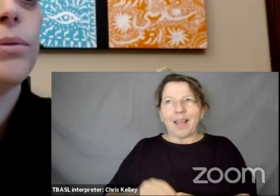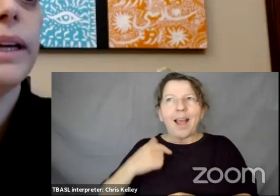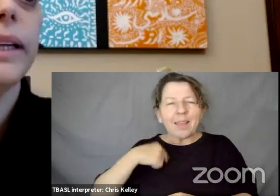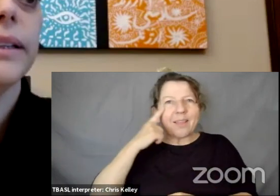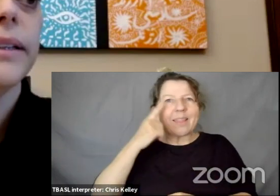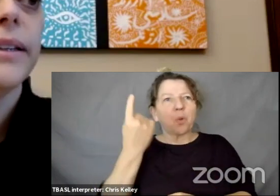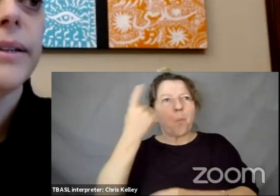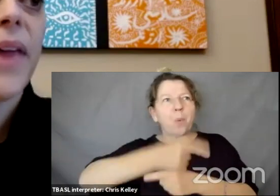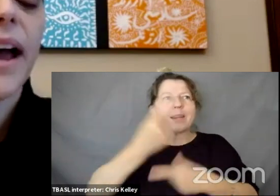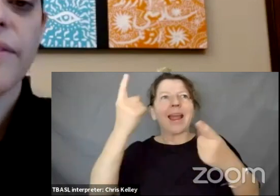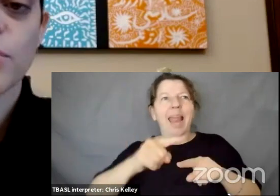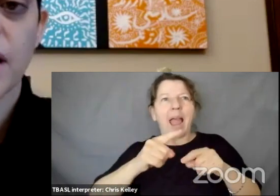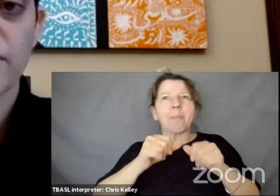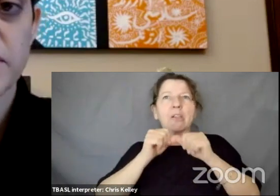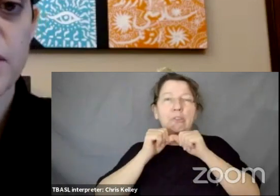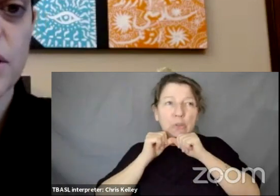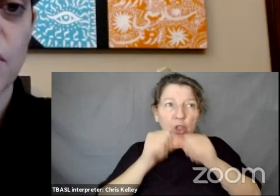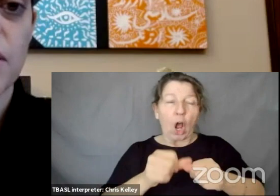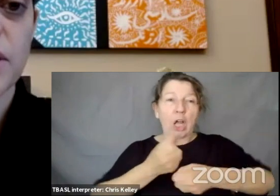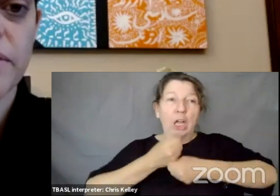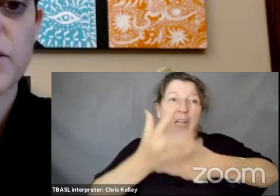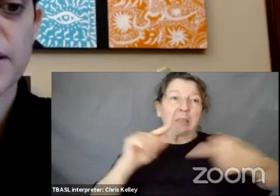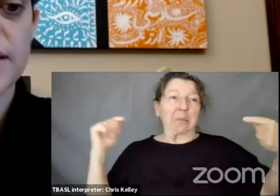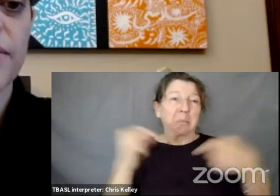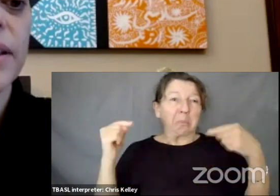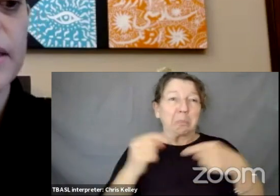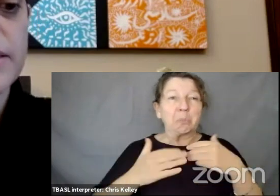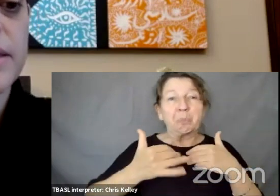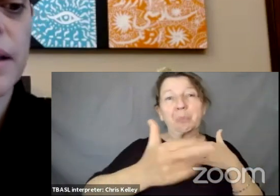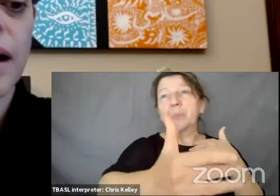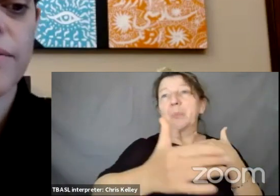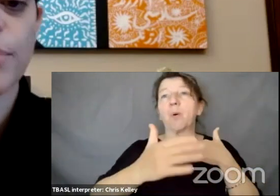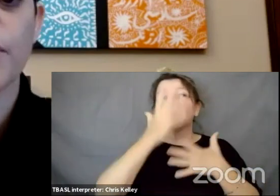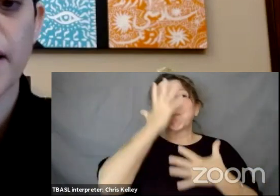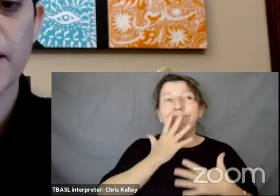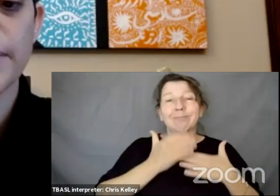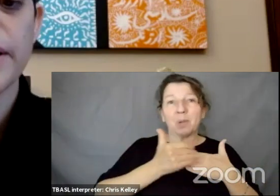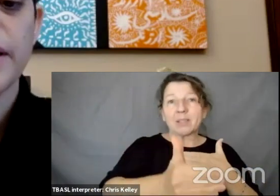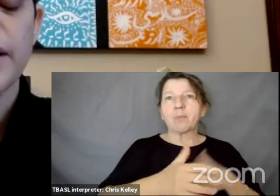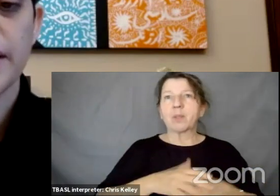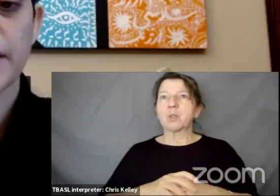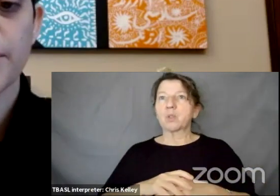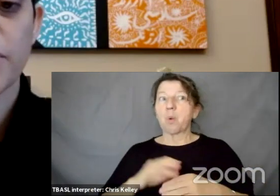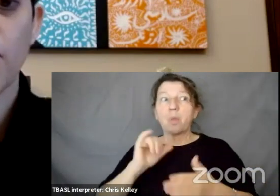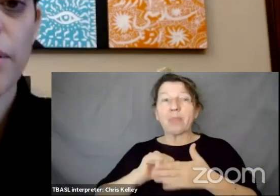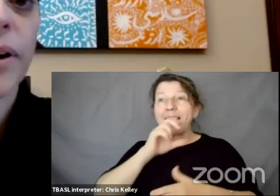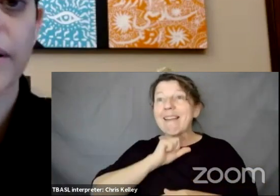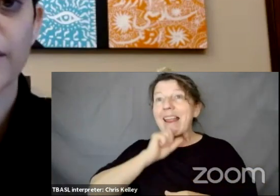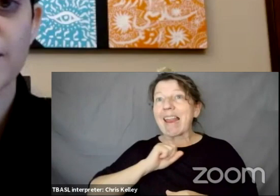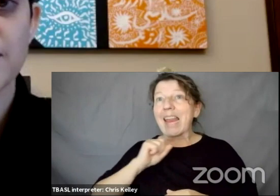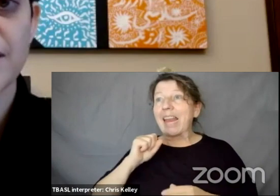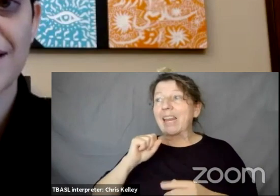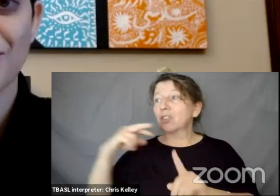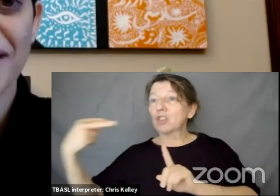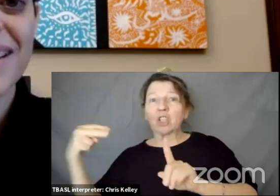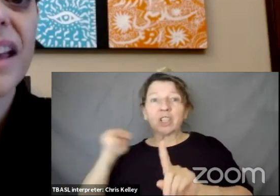how do we have those conversations across generations? And I feel like this kind of program with all the